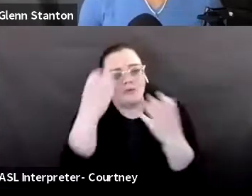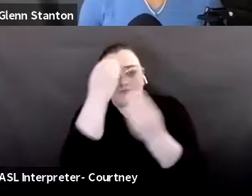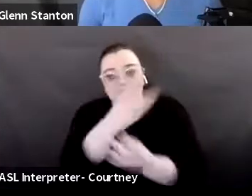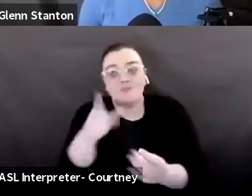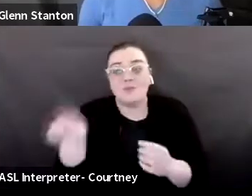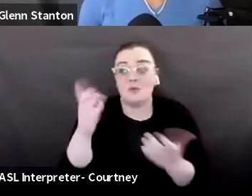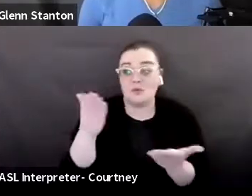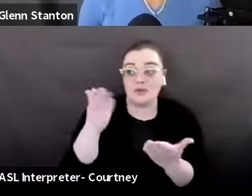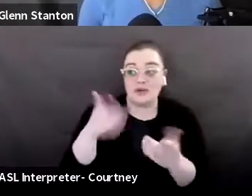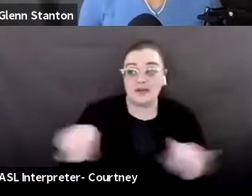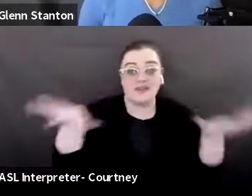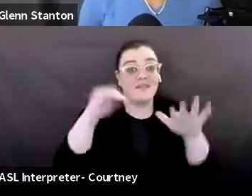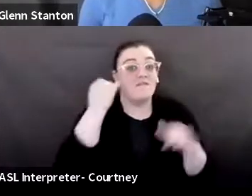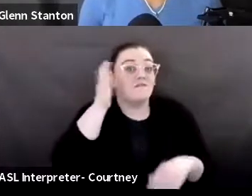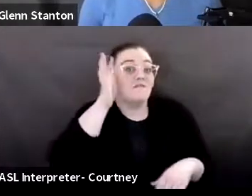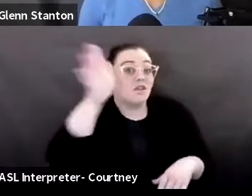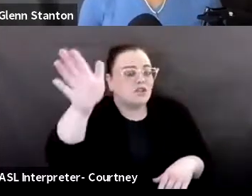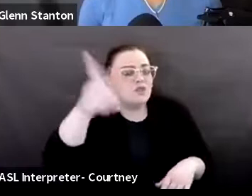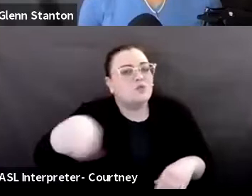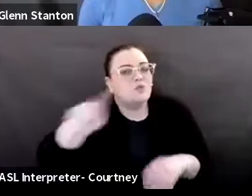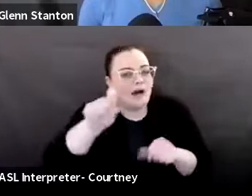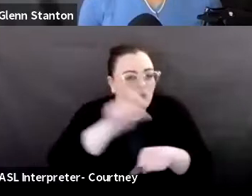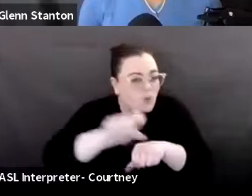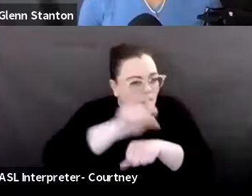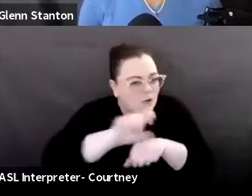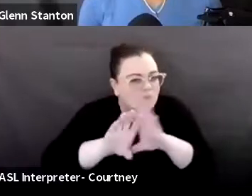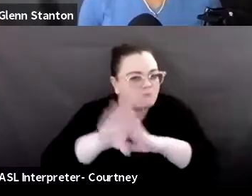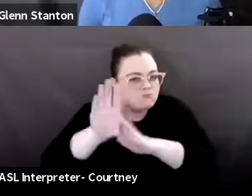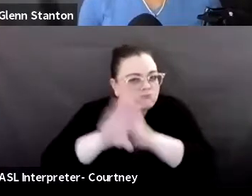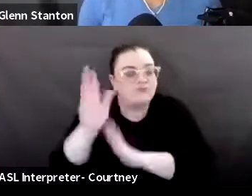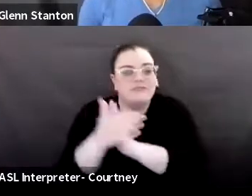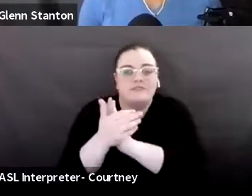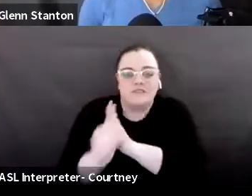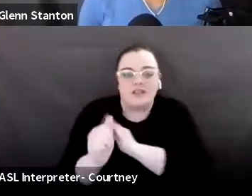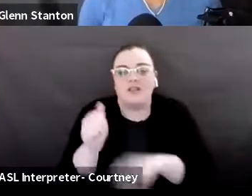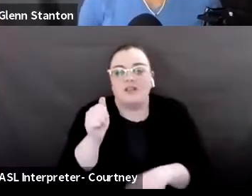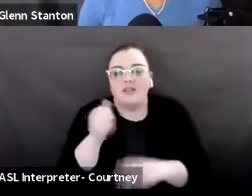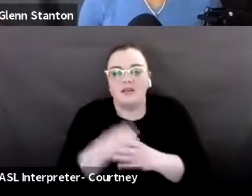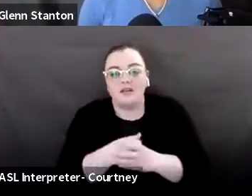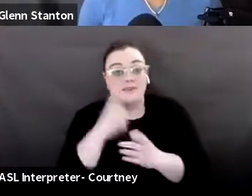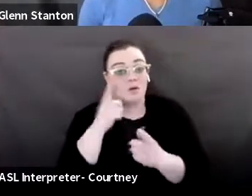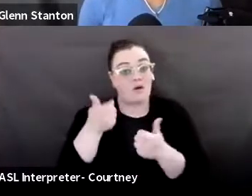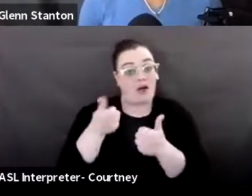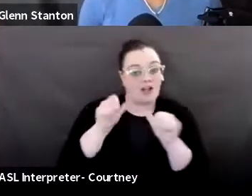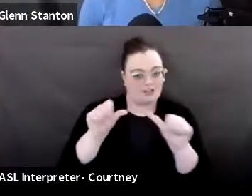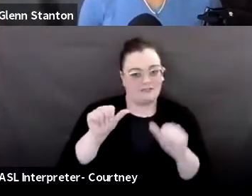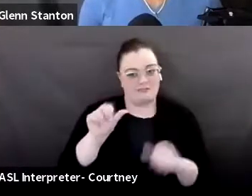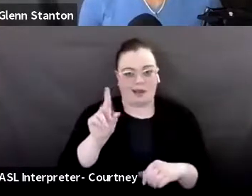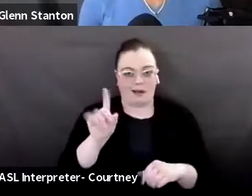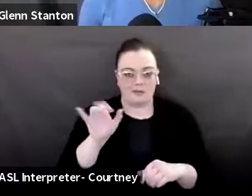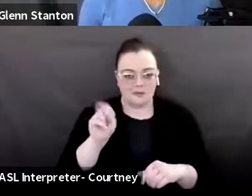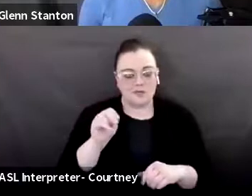there for the future is you have to work on that skill of auditioning and making